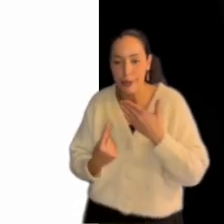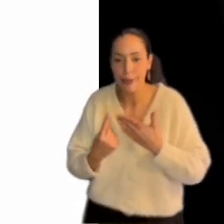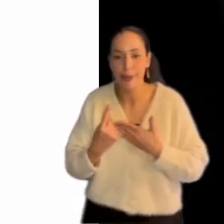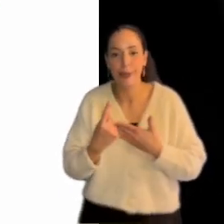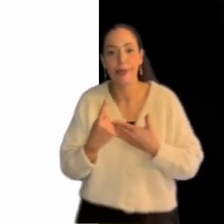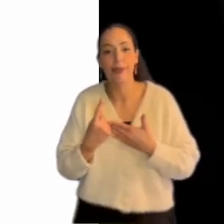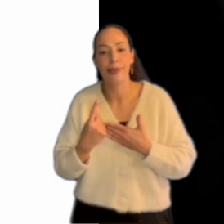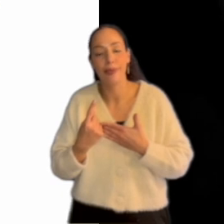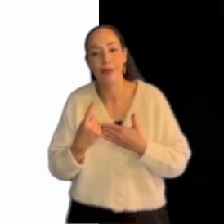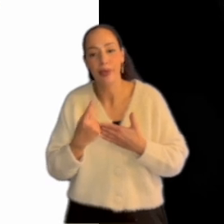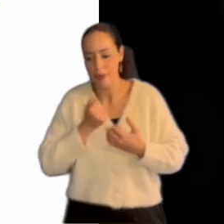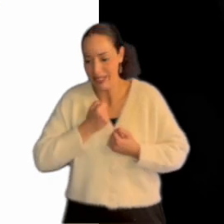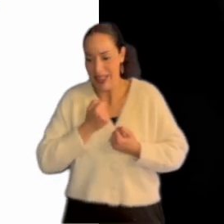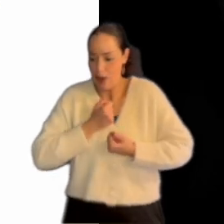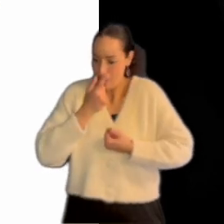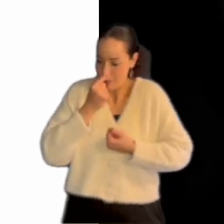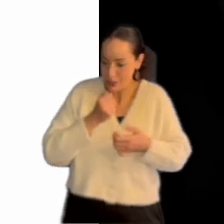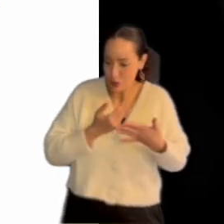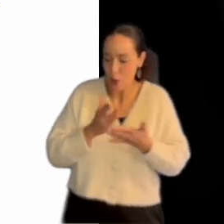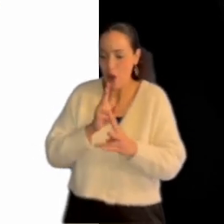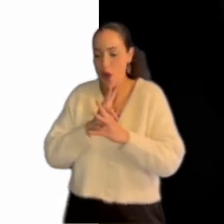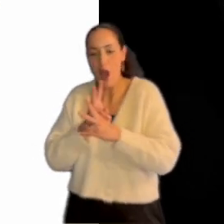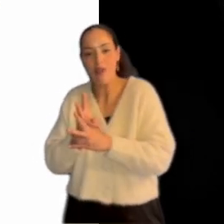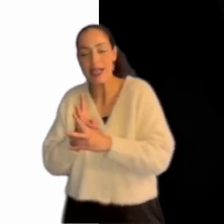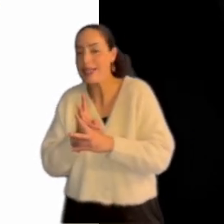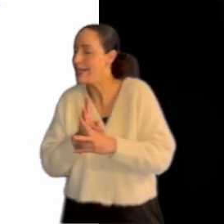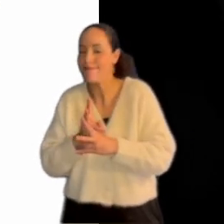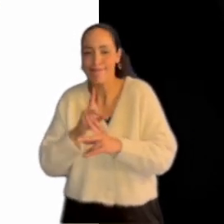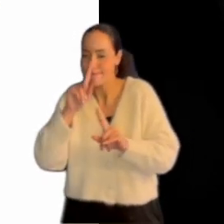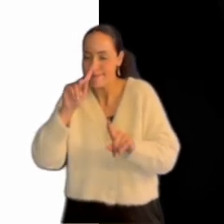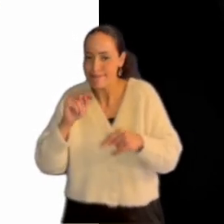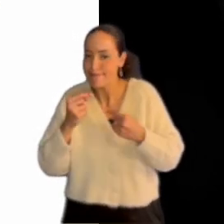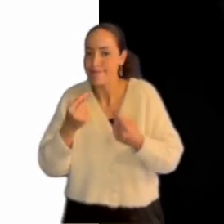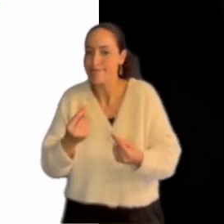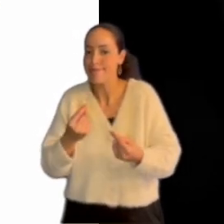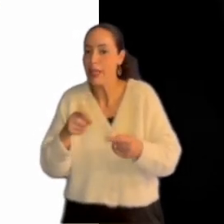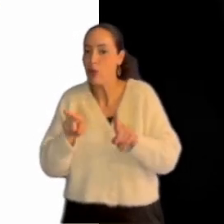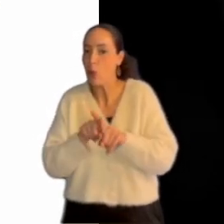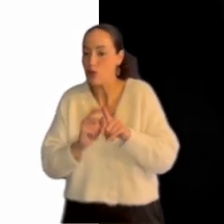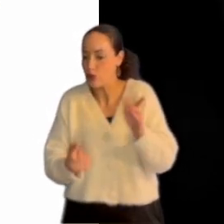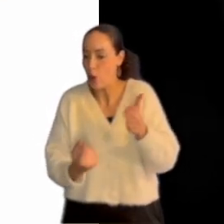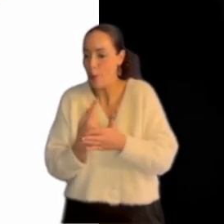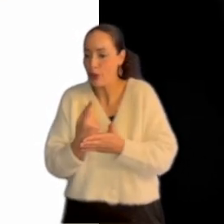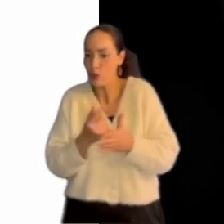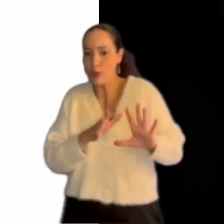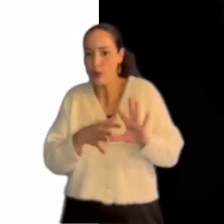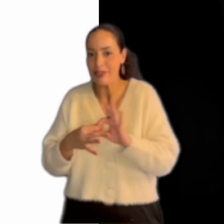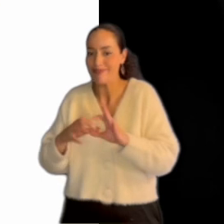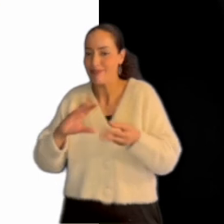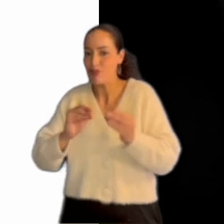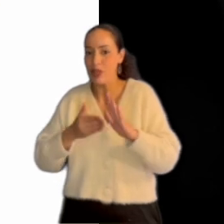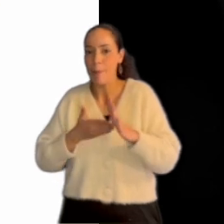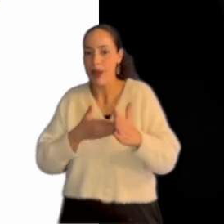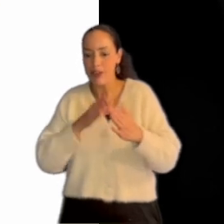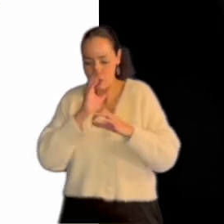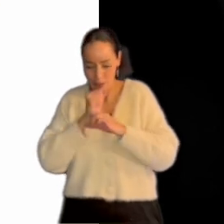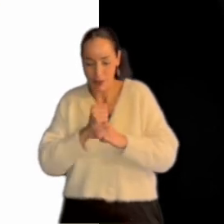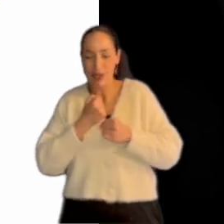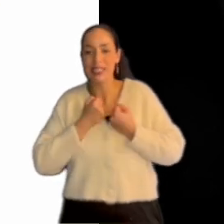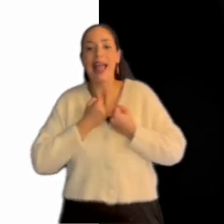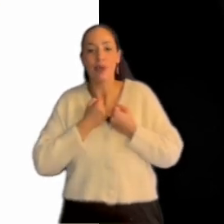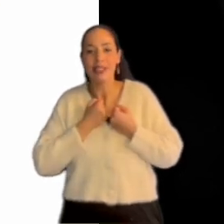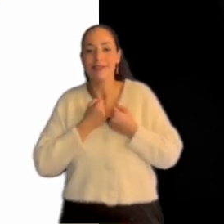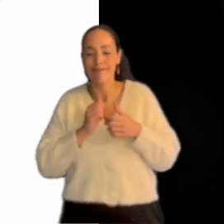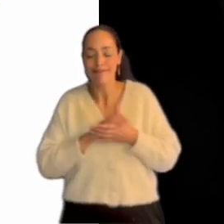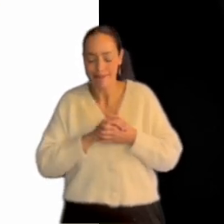qualities to cultivate reconnection, creating a barrier to our commitment to trauma-informed practice. Distinct from compassion